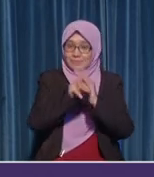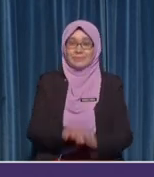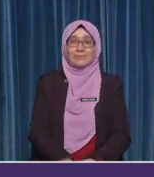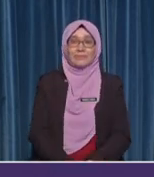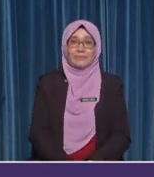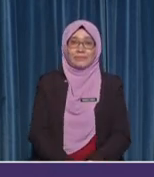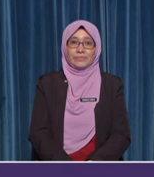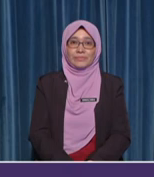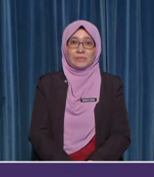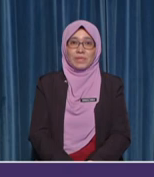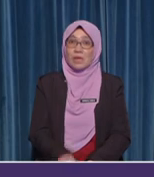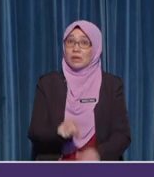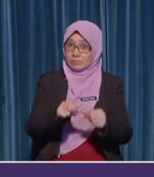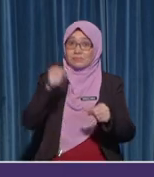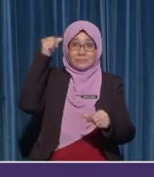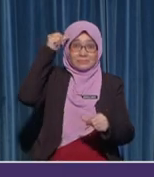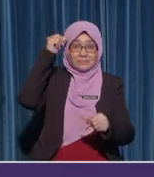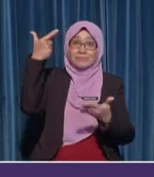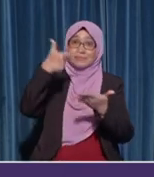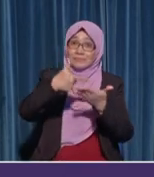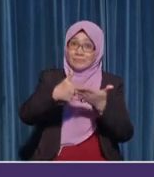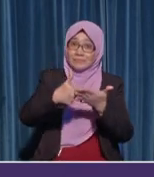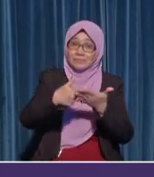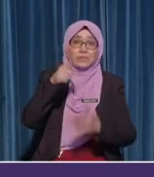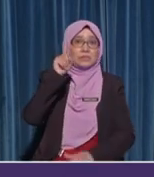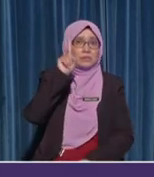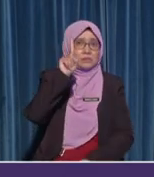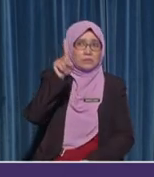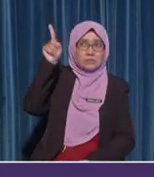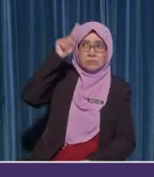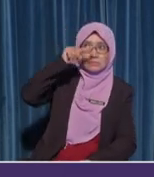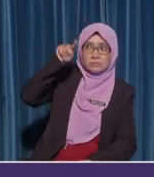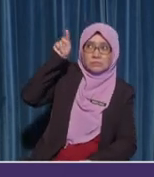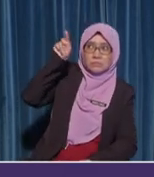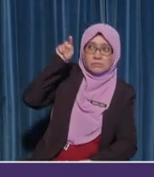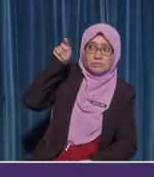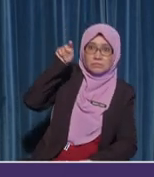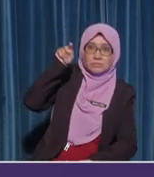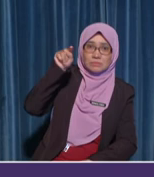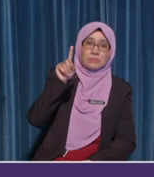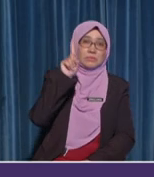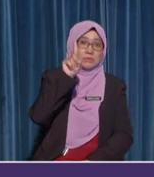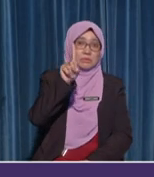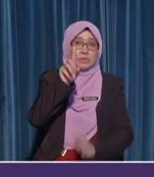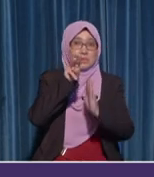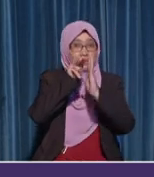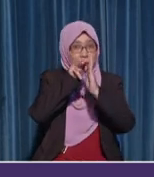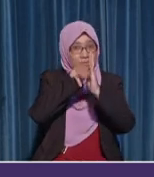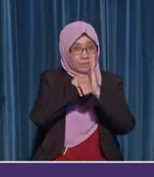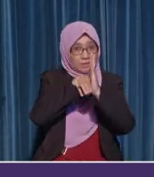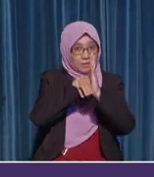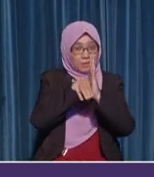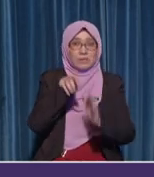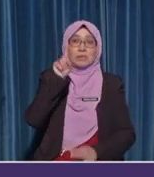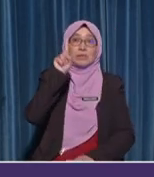Do you remember one graduation is 1 minute or 1 minute is